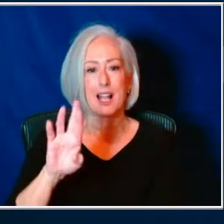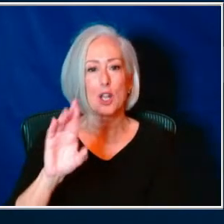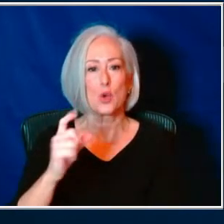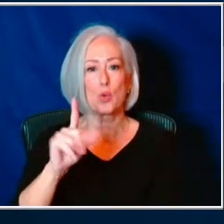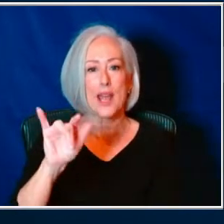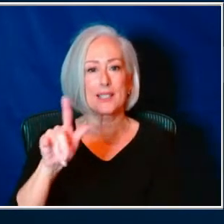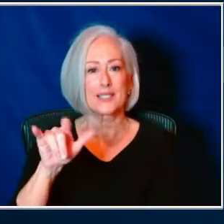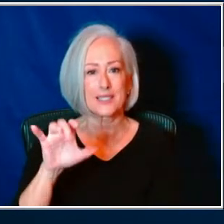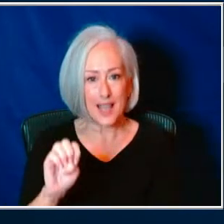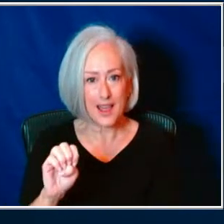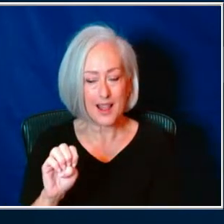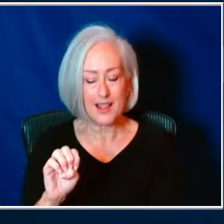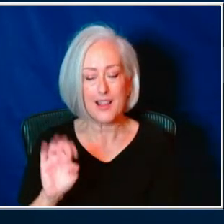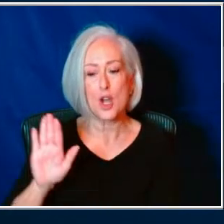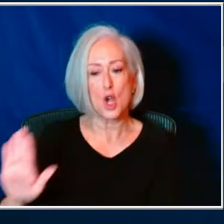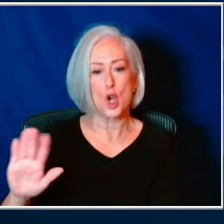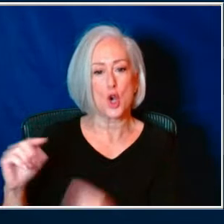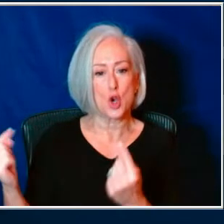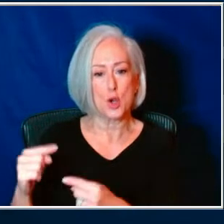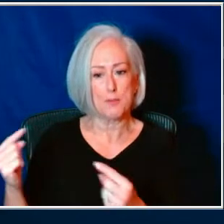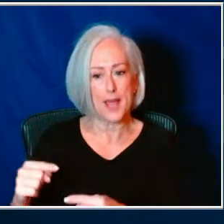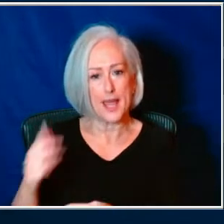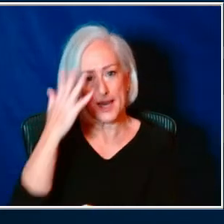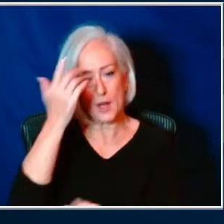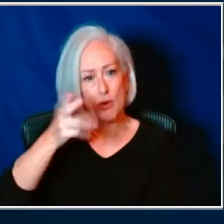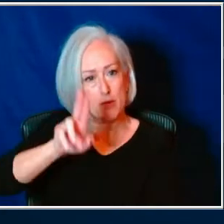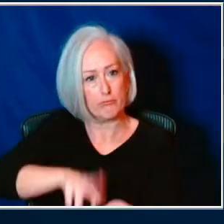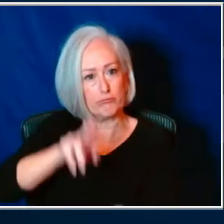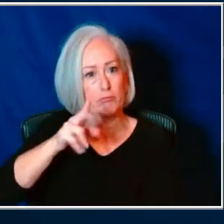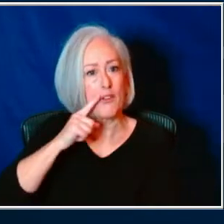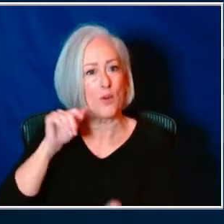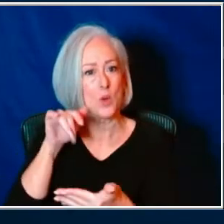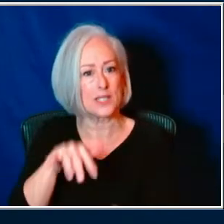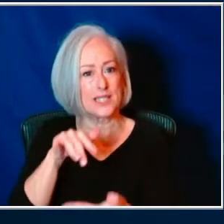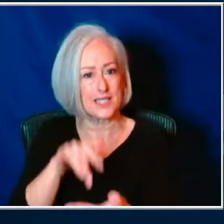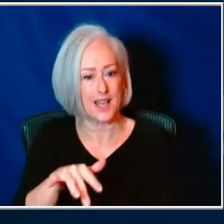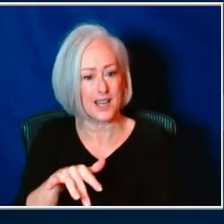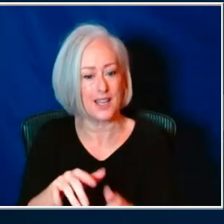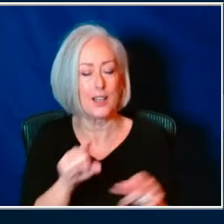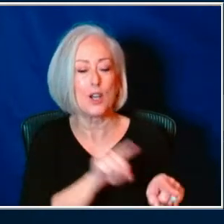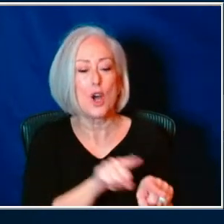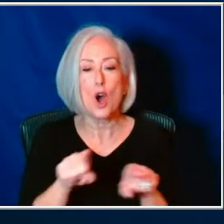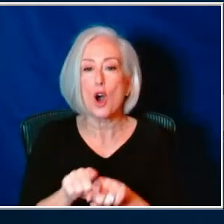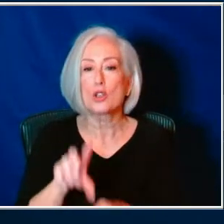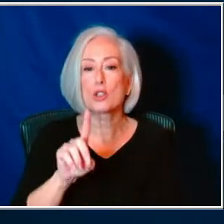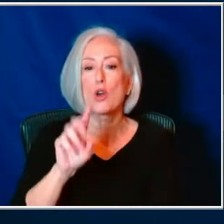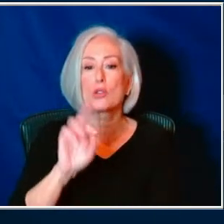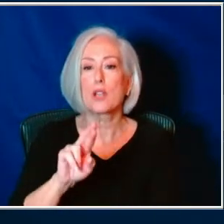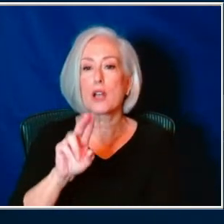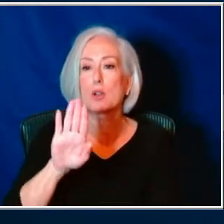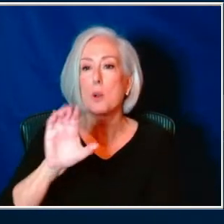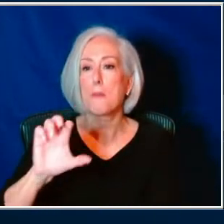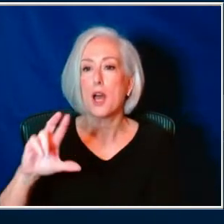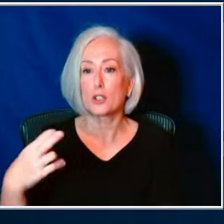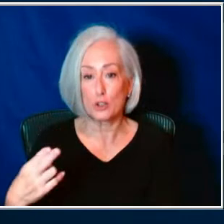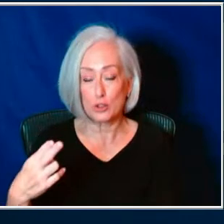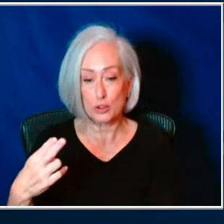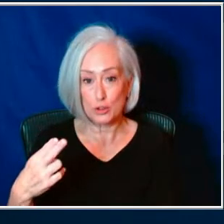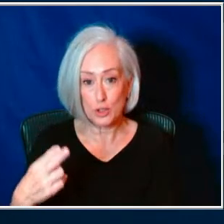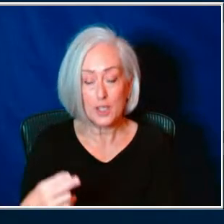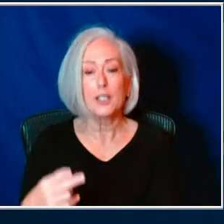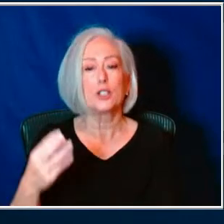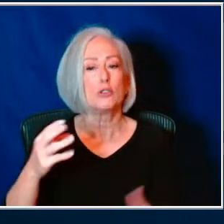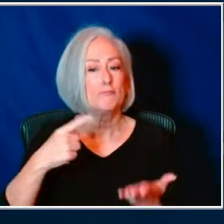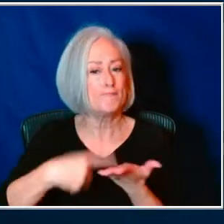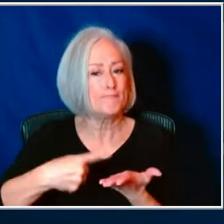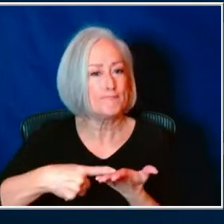why they signed up for this study. Also with us in studio is spine surgeon Dr. Joshua Bunch, who will talk about when to consider surgical